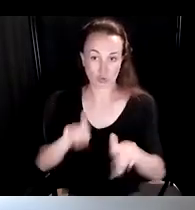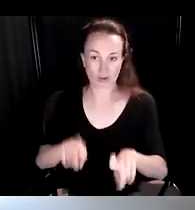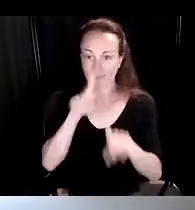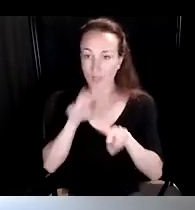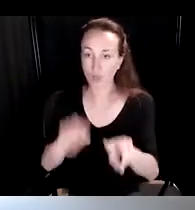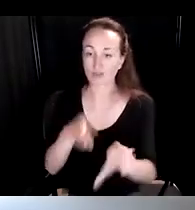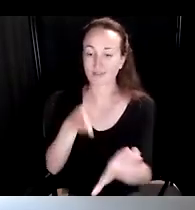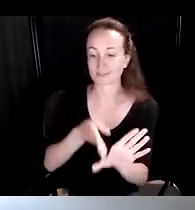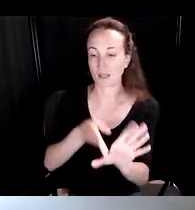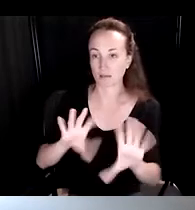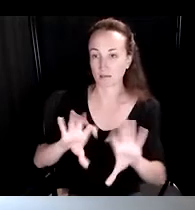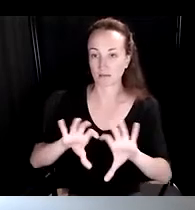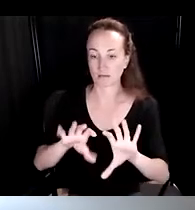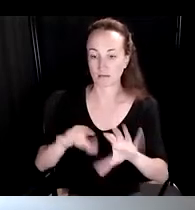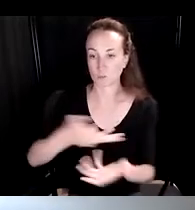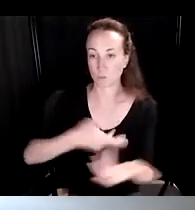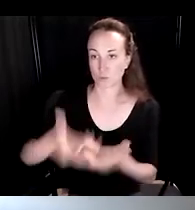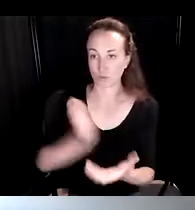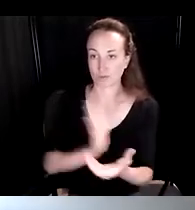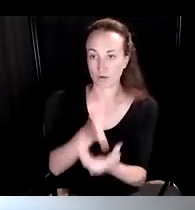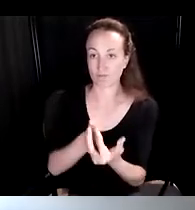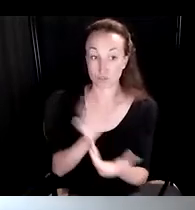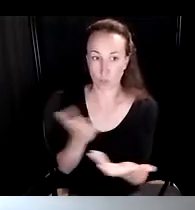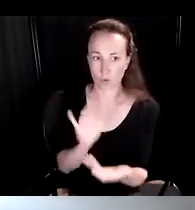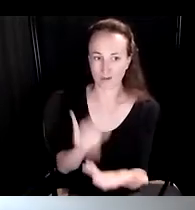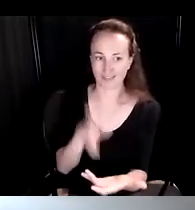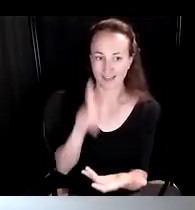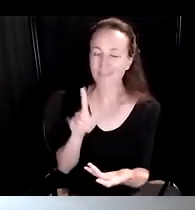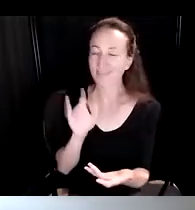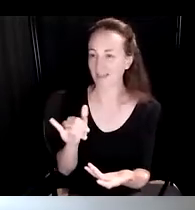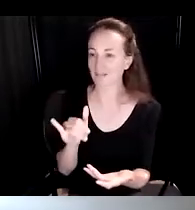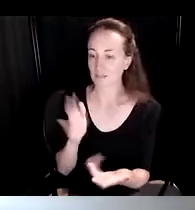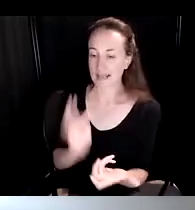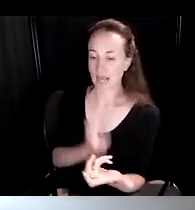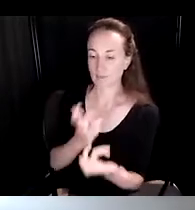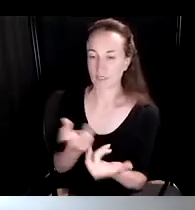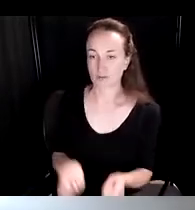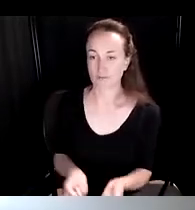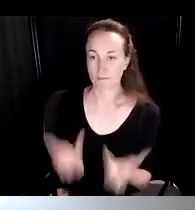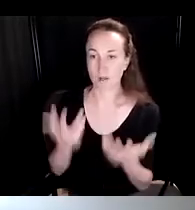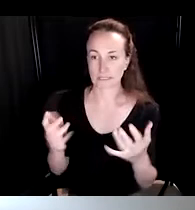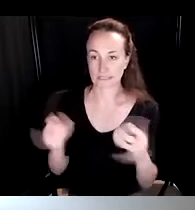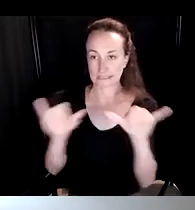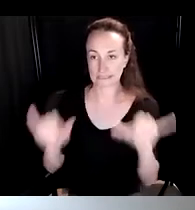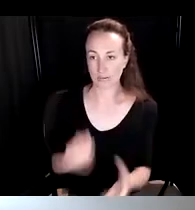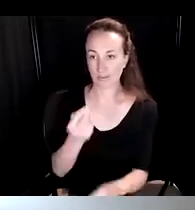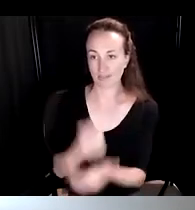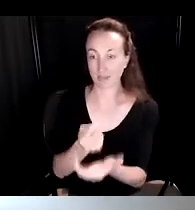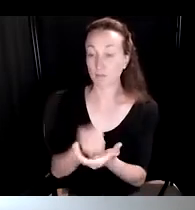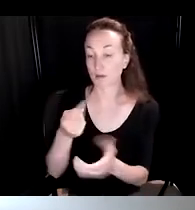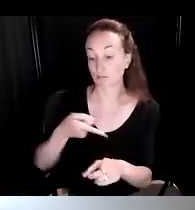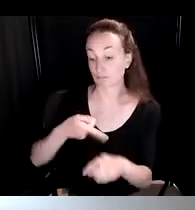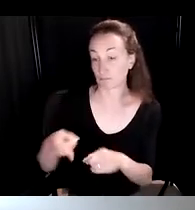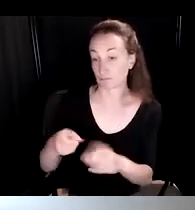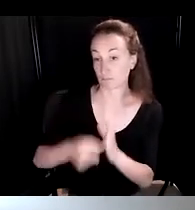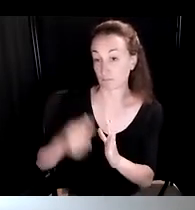the psychosocial intervention is an adaptation of multisystemic therapy, which is primarily for youth. And so this